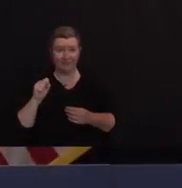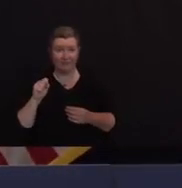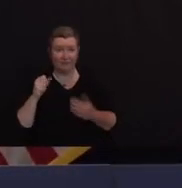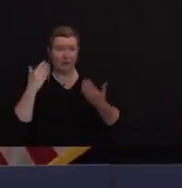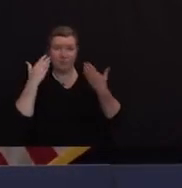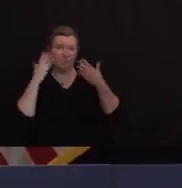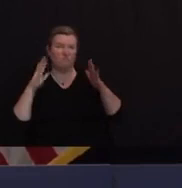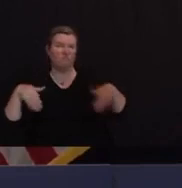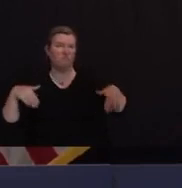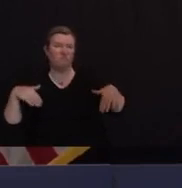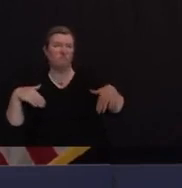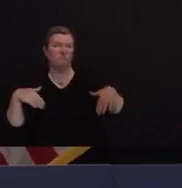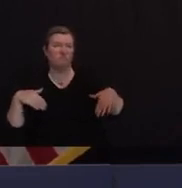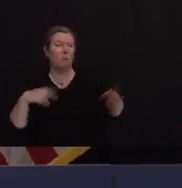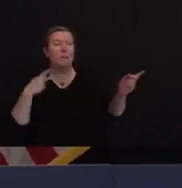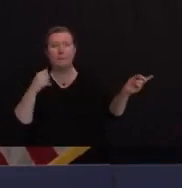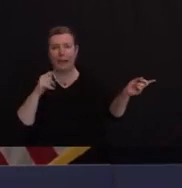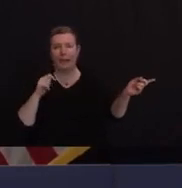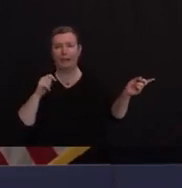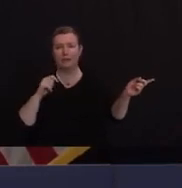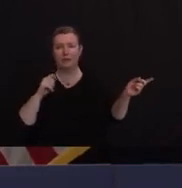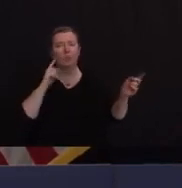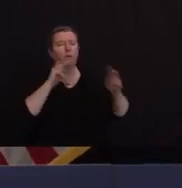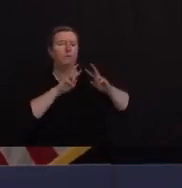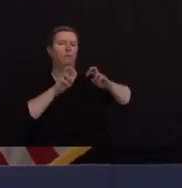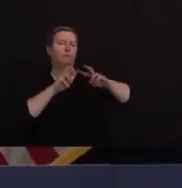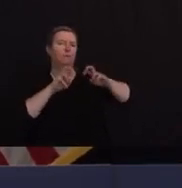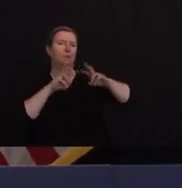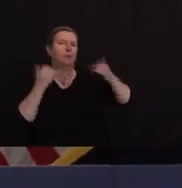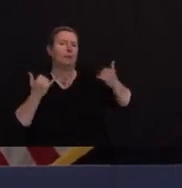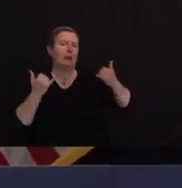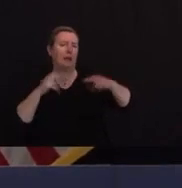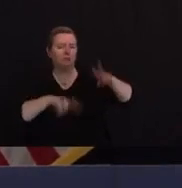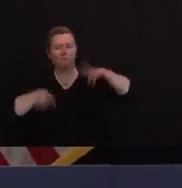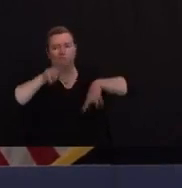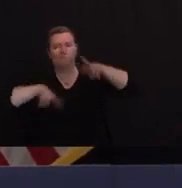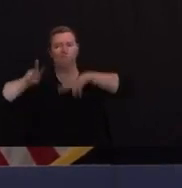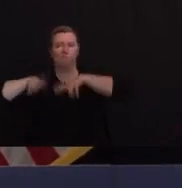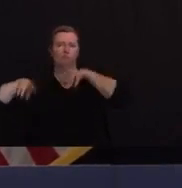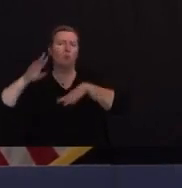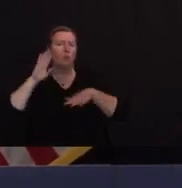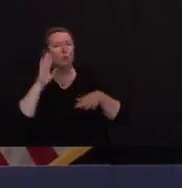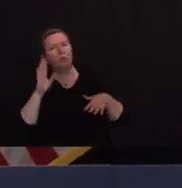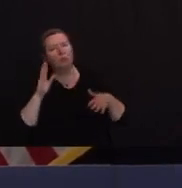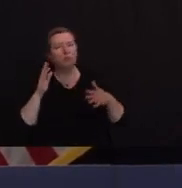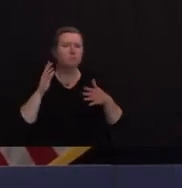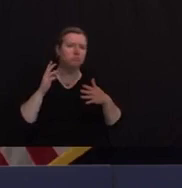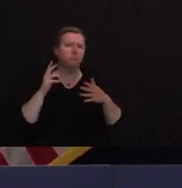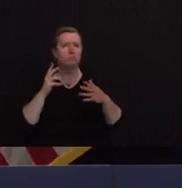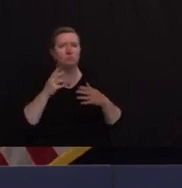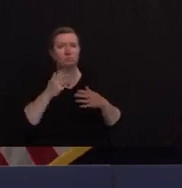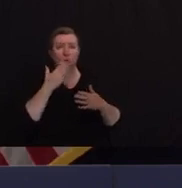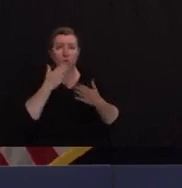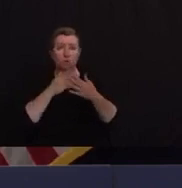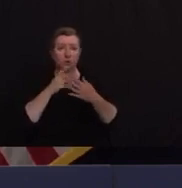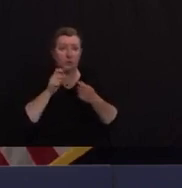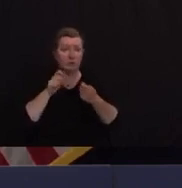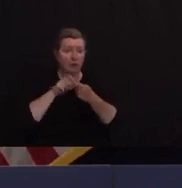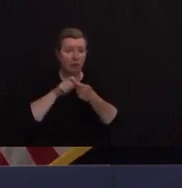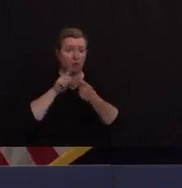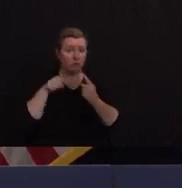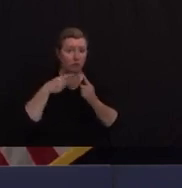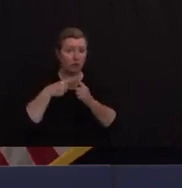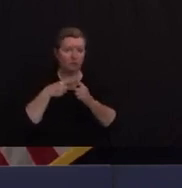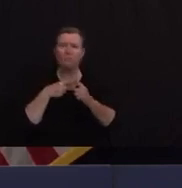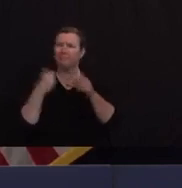what that's going to look like, Matt, and I have no doubt that we're going to stand them up. Maybe the commission could add as far as timing, but we're close to having that